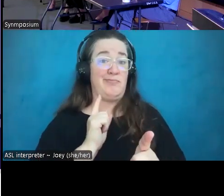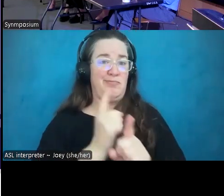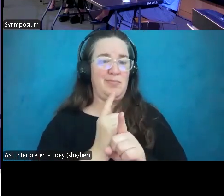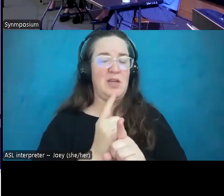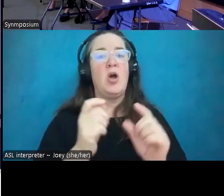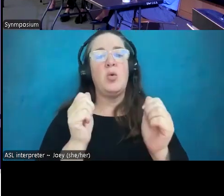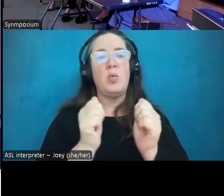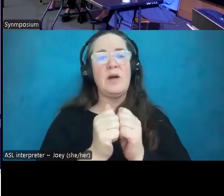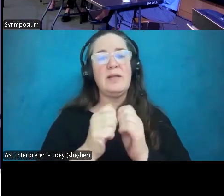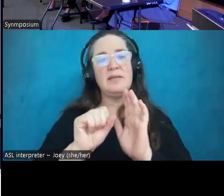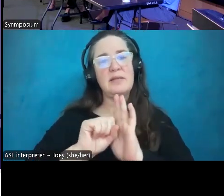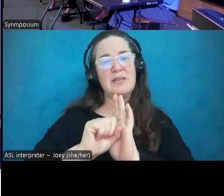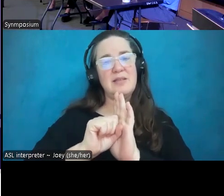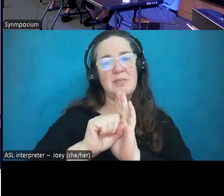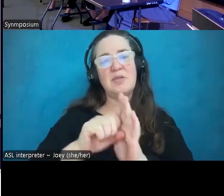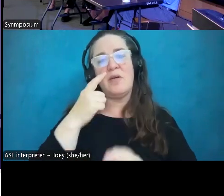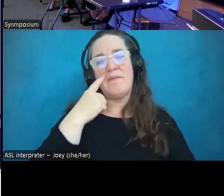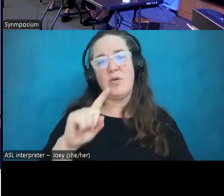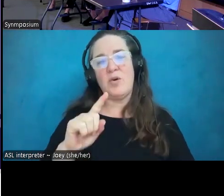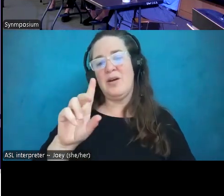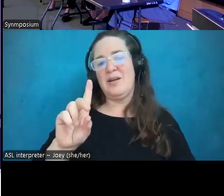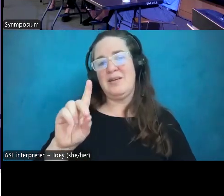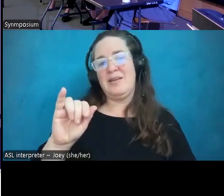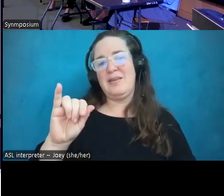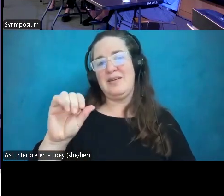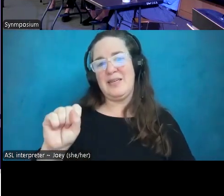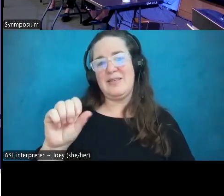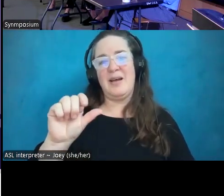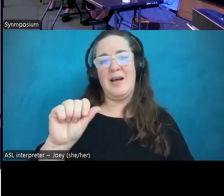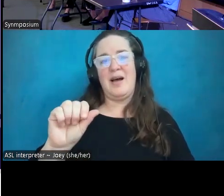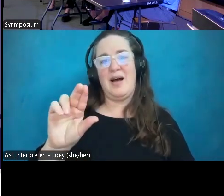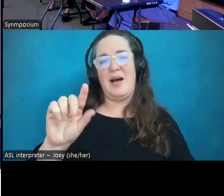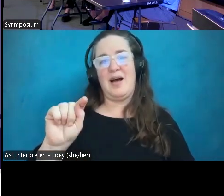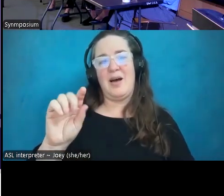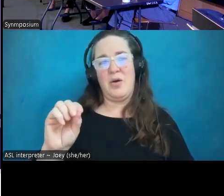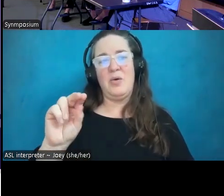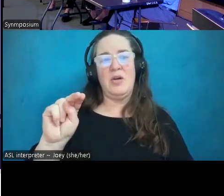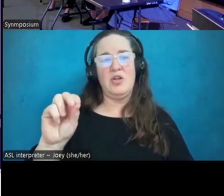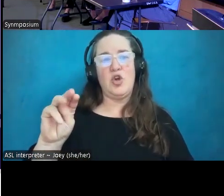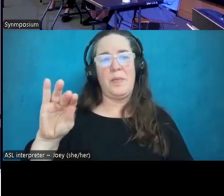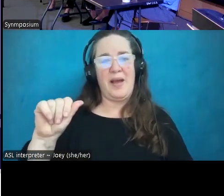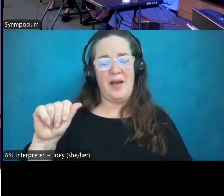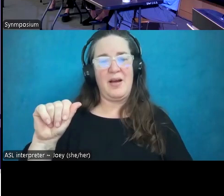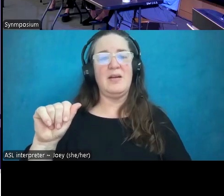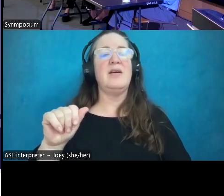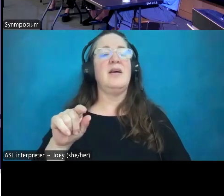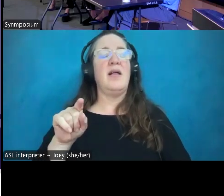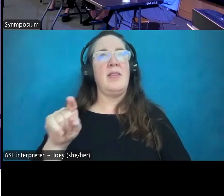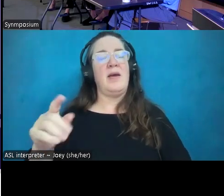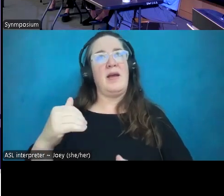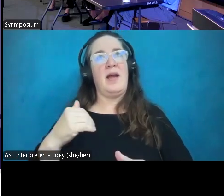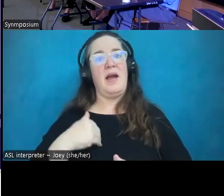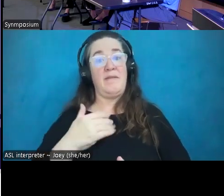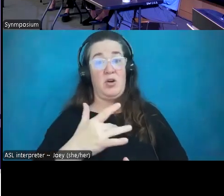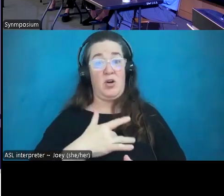right? We have long COVID patients who, they presumably have cardiac problems, but there's nothing structurally wrong with the heart.